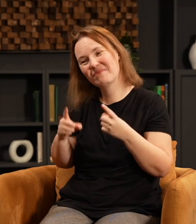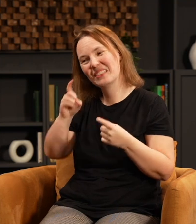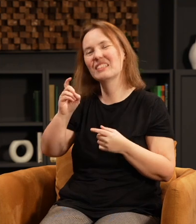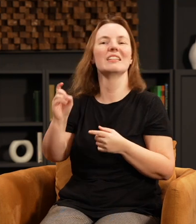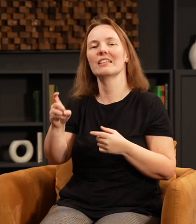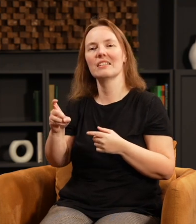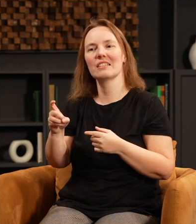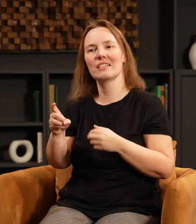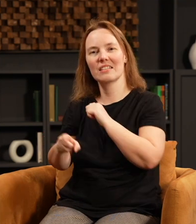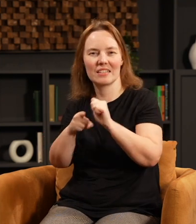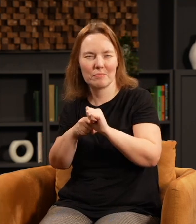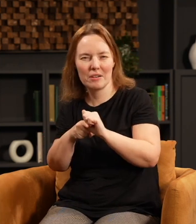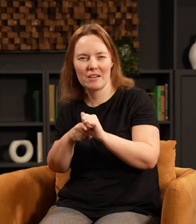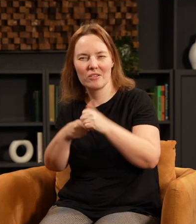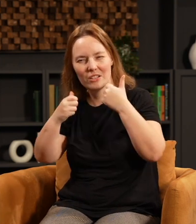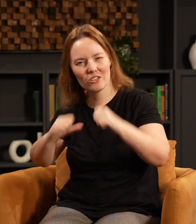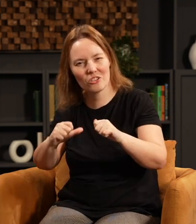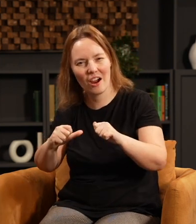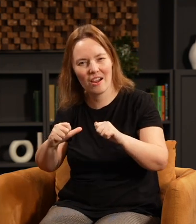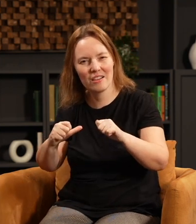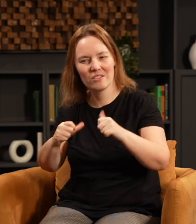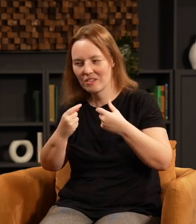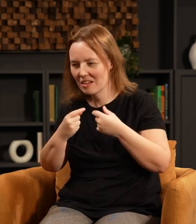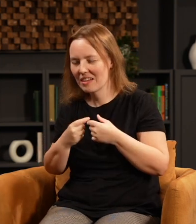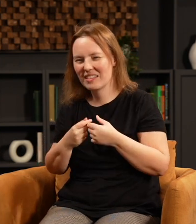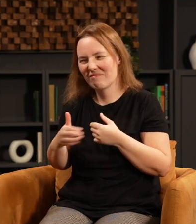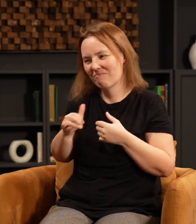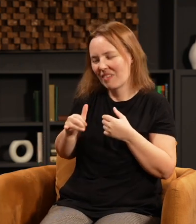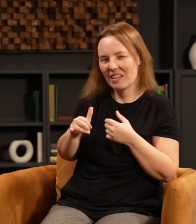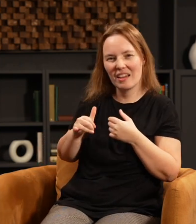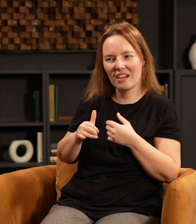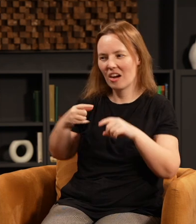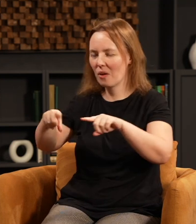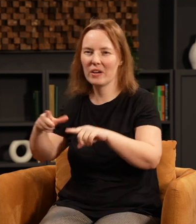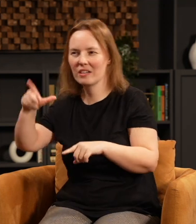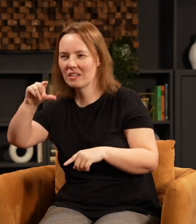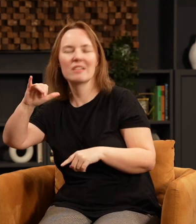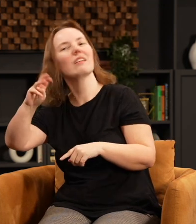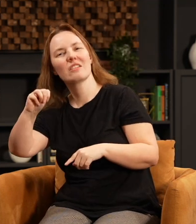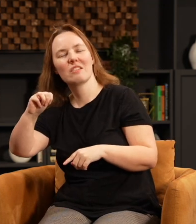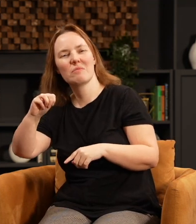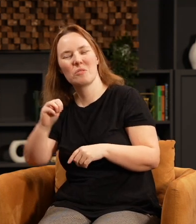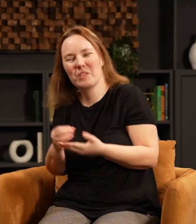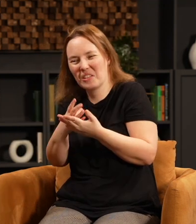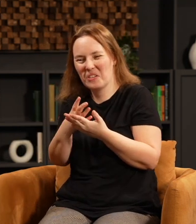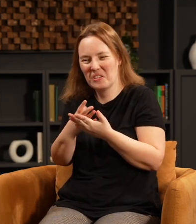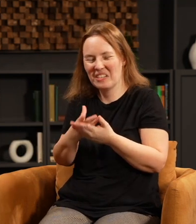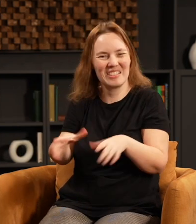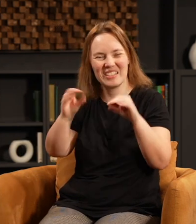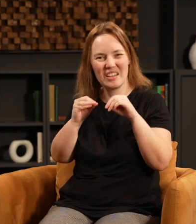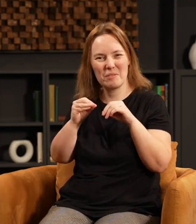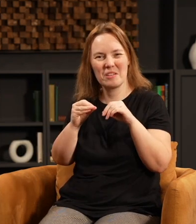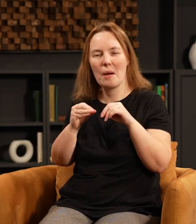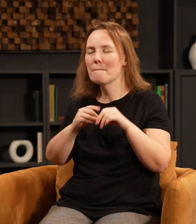requires effort. It's kind of like going to the gym, spiritually speaking, not really feeling it, Lord. So we kind of learn to tolerate those things. When the Lord comes to us